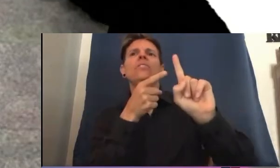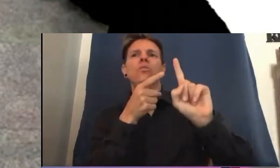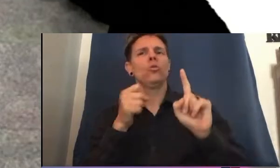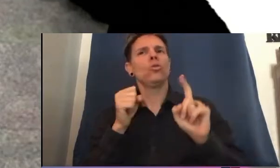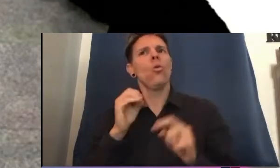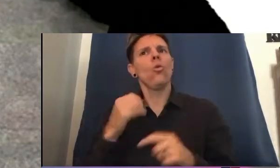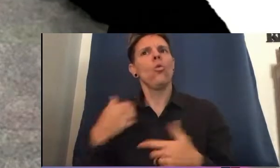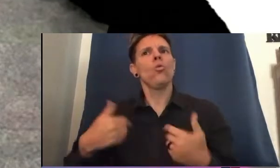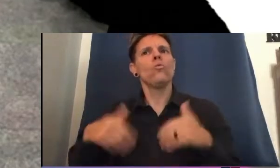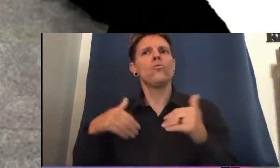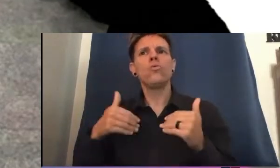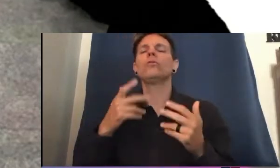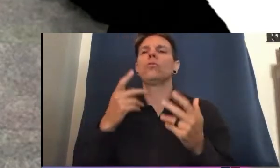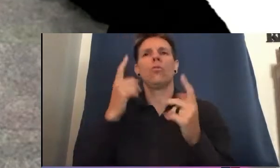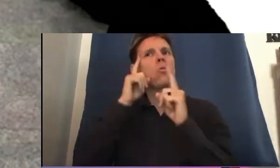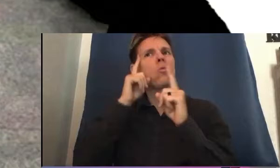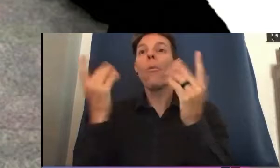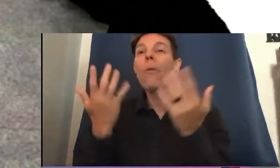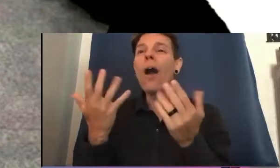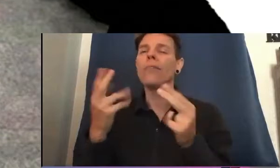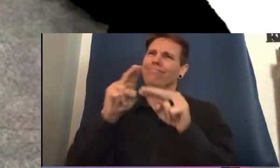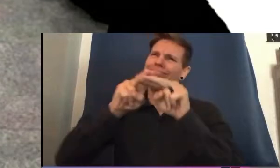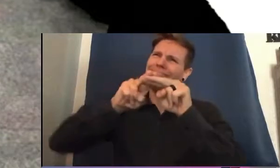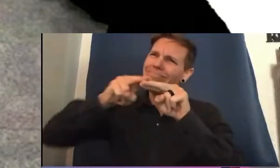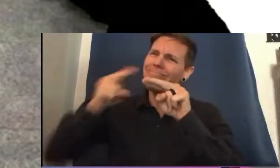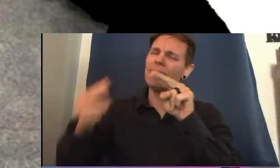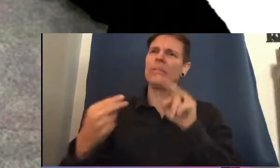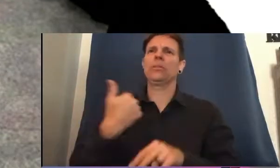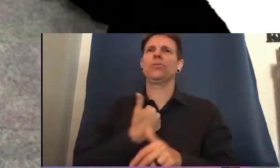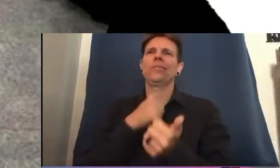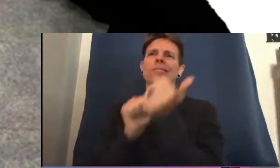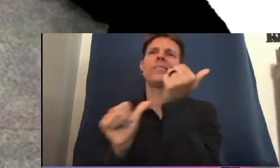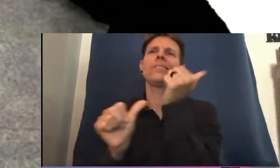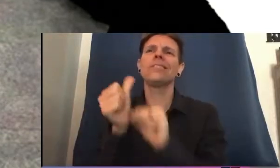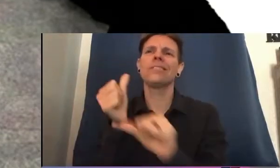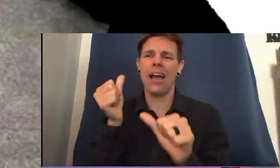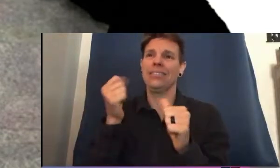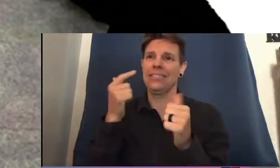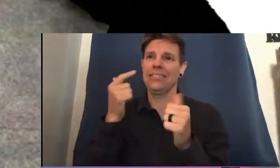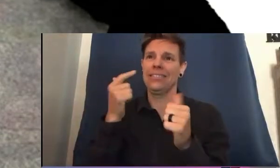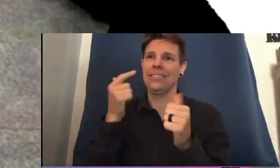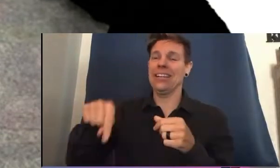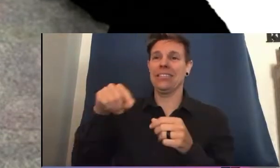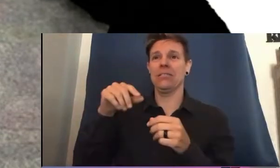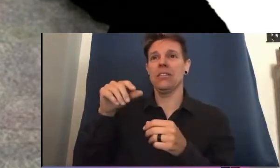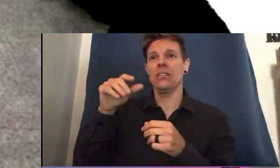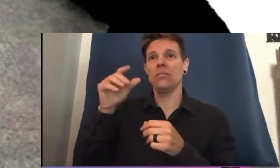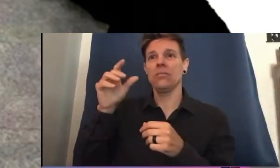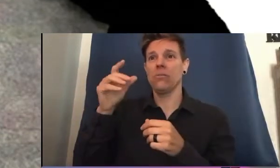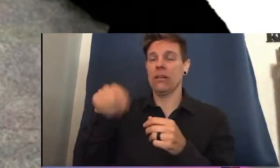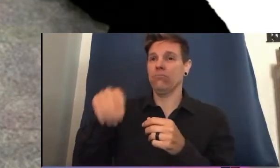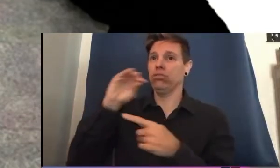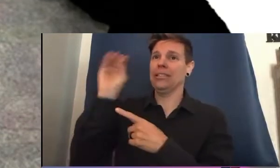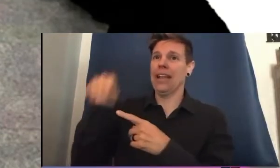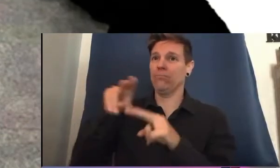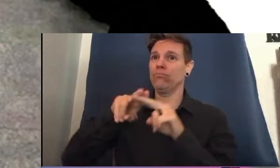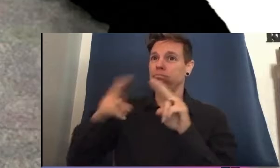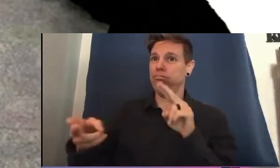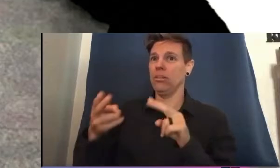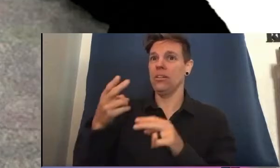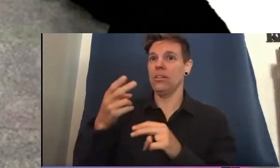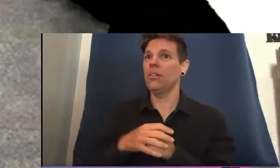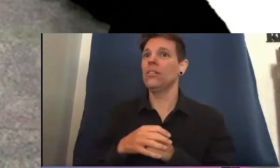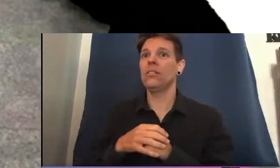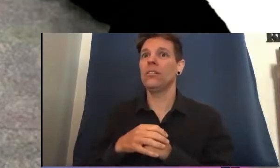suicide deaths in El Paso County by 20% by the year 2024. And I'm not going to put you on the spot with those numbers now, but I would